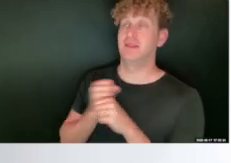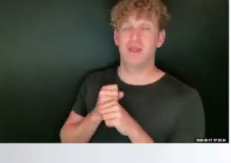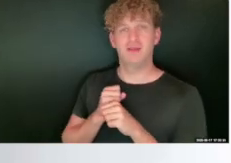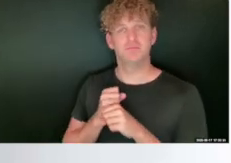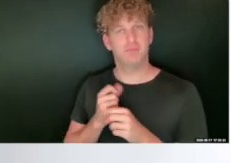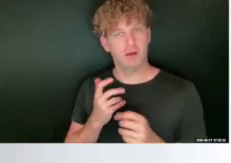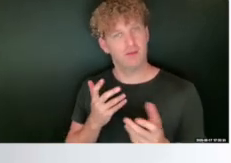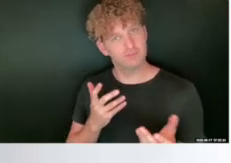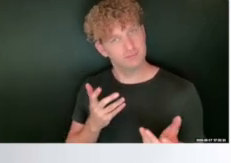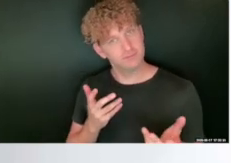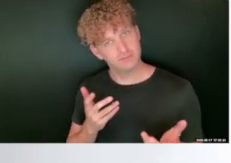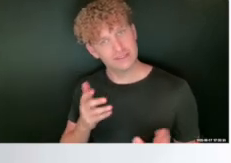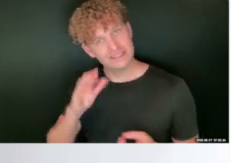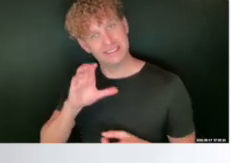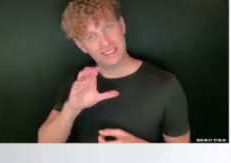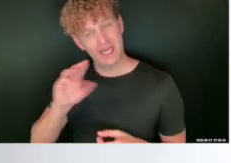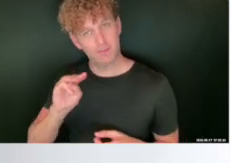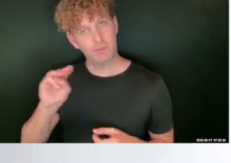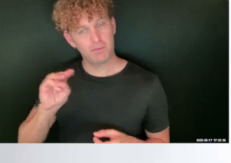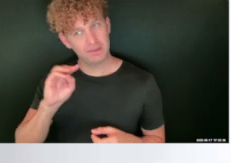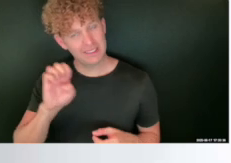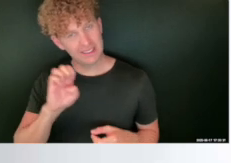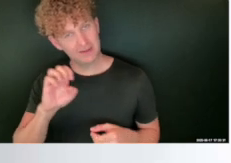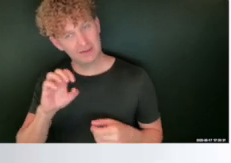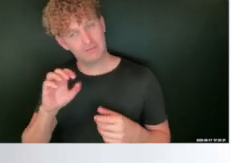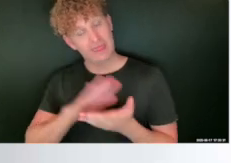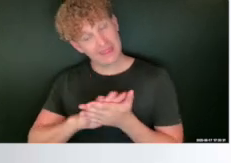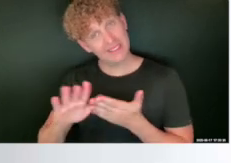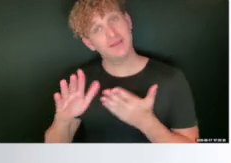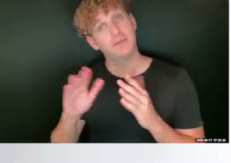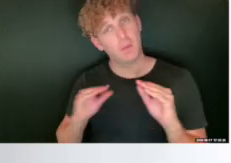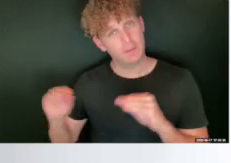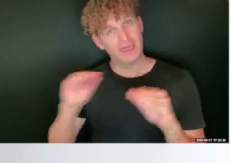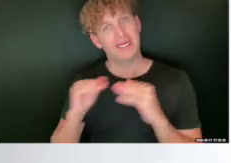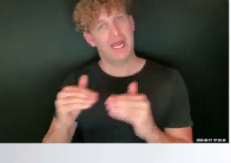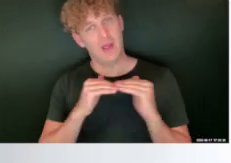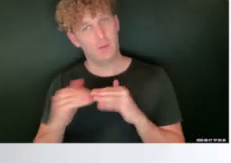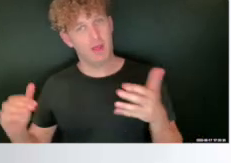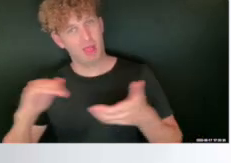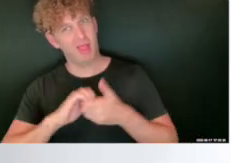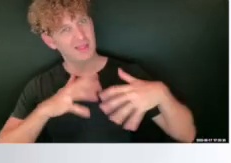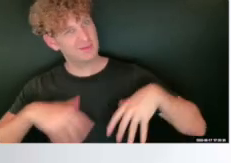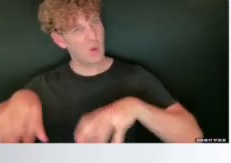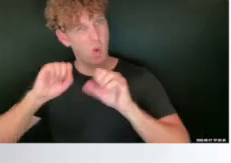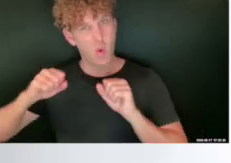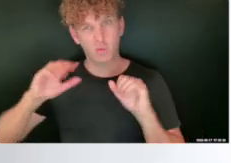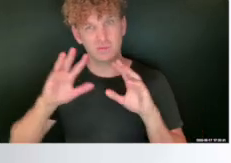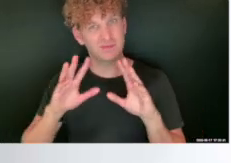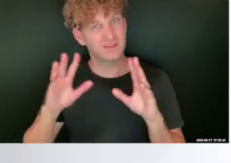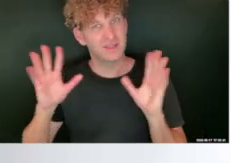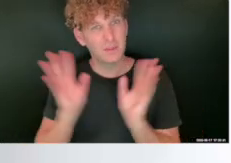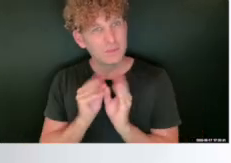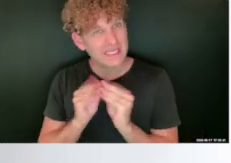$5 to $10 million and must include at least one public school to be involved